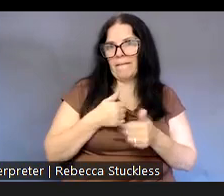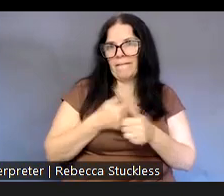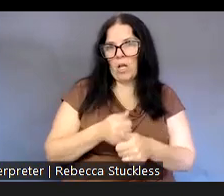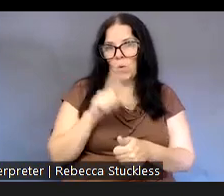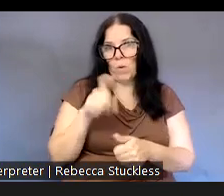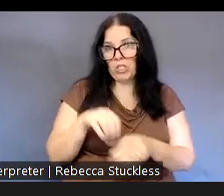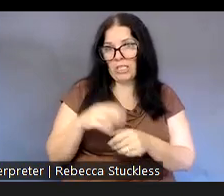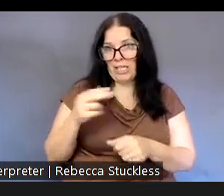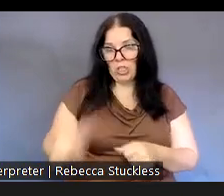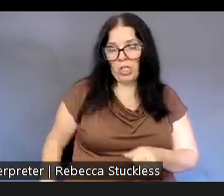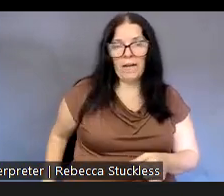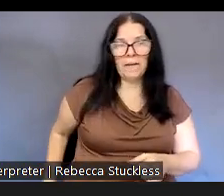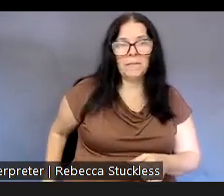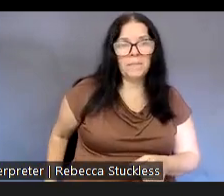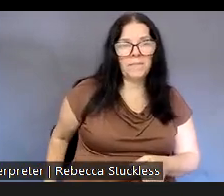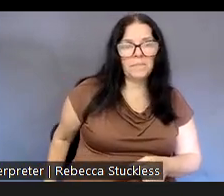chat, and